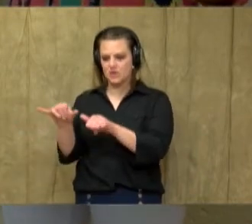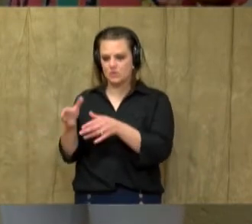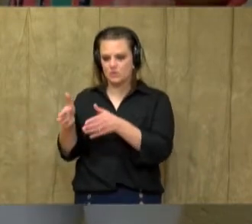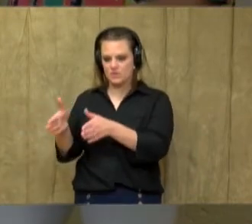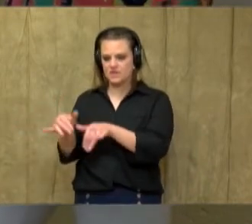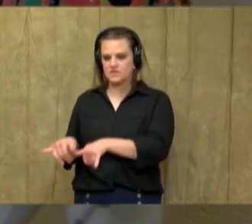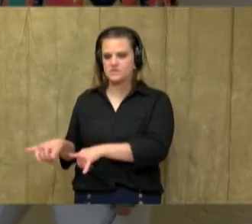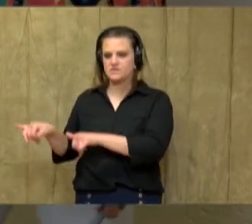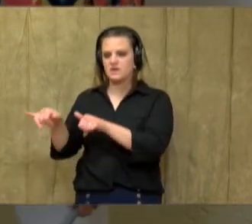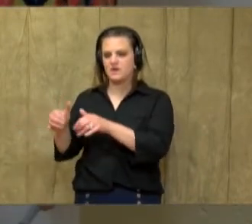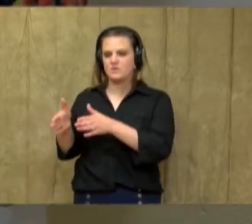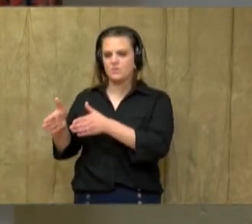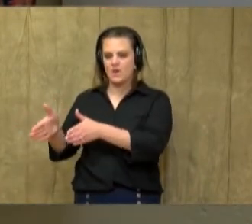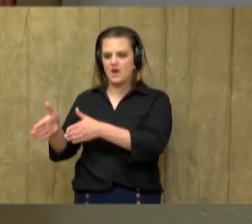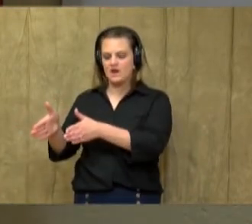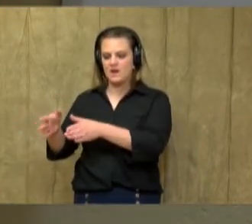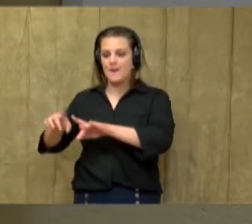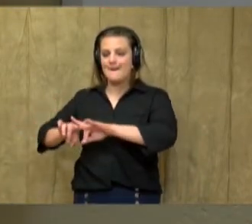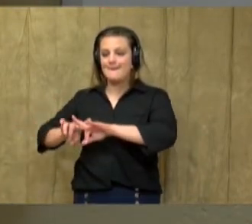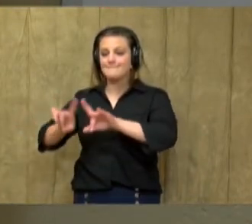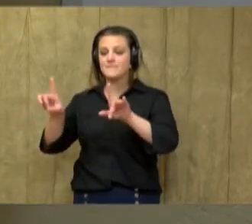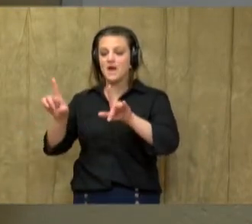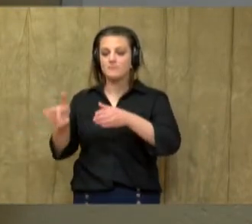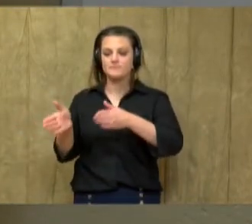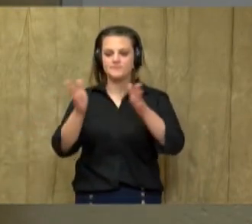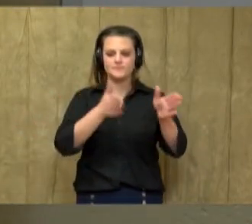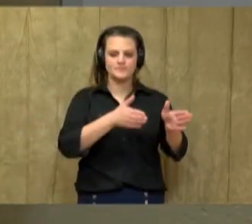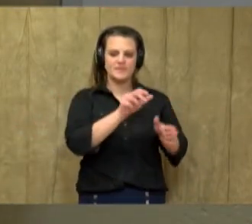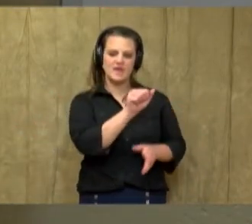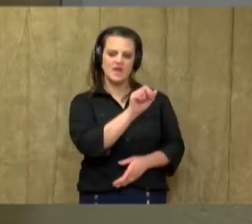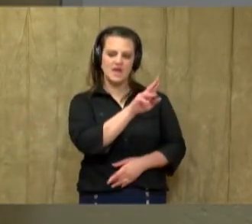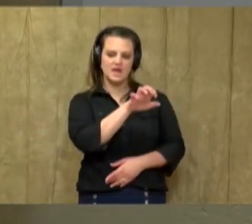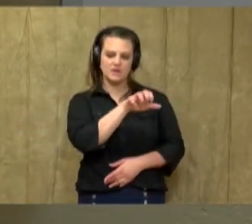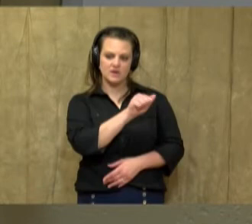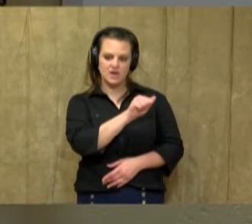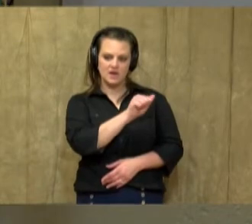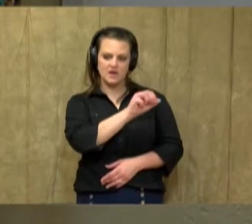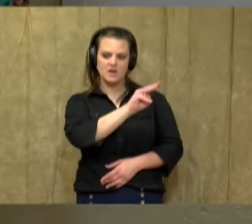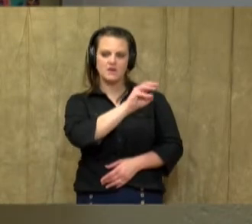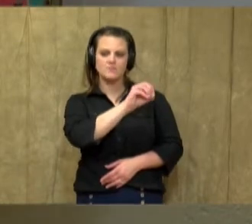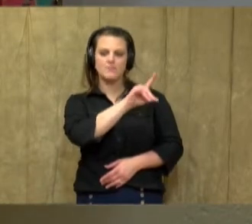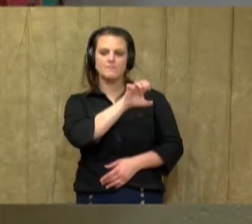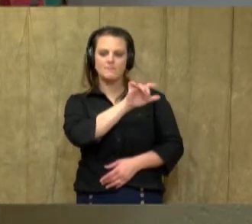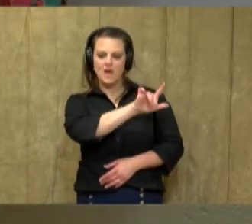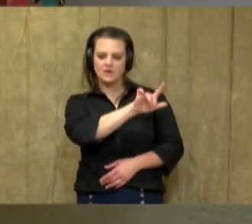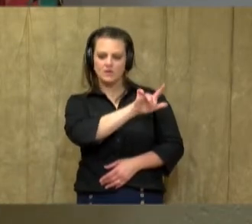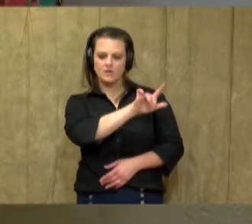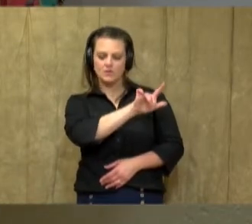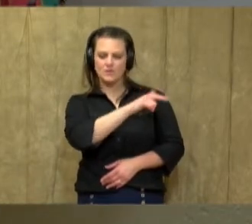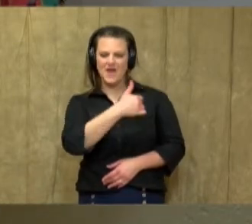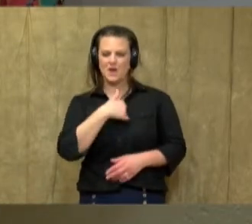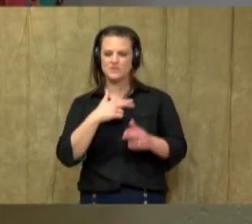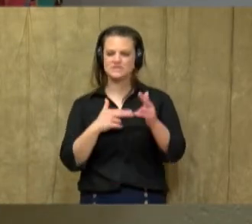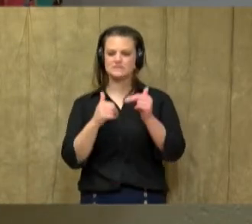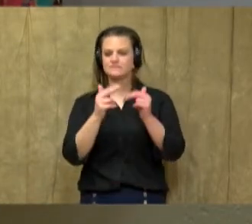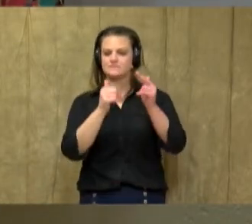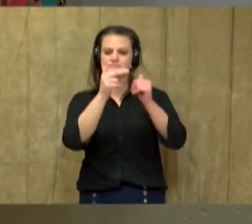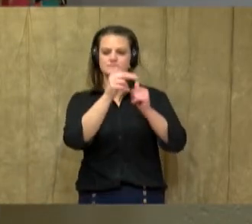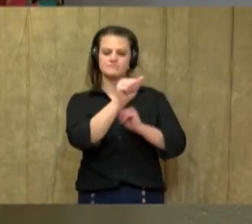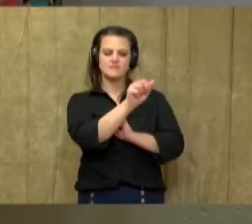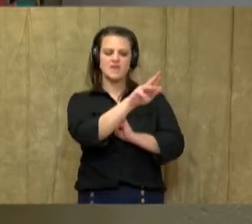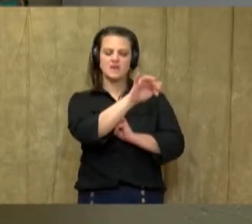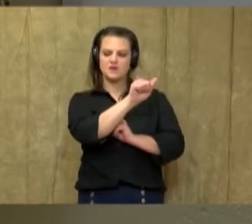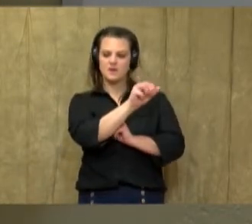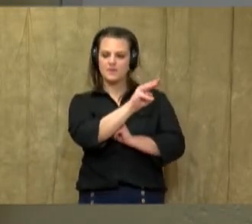way. But if I had an area model, I want you to take a look. I always build my area model